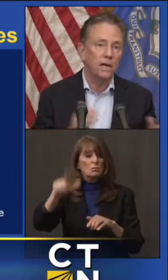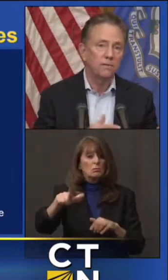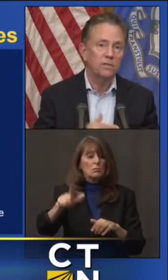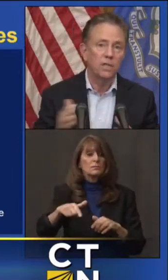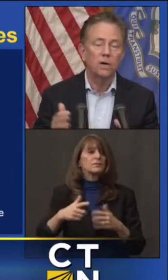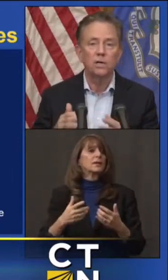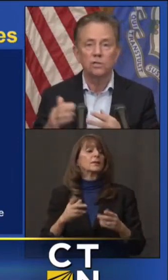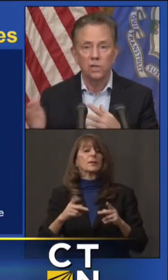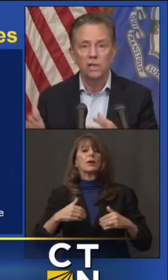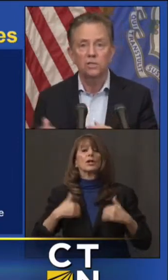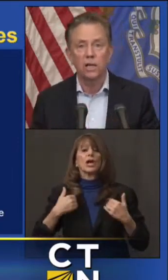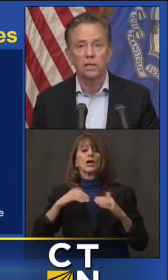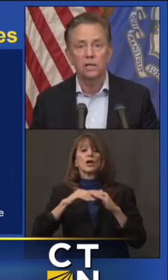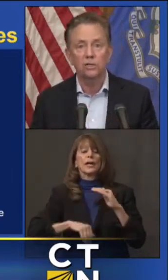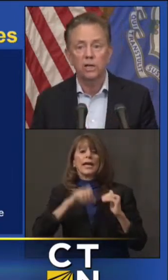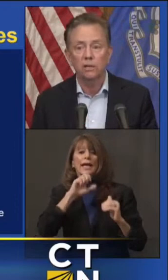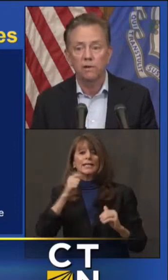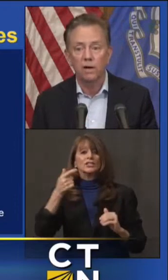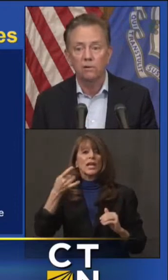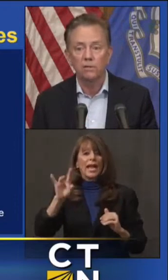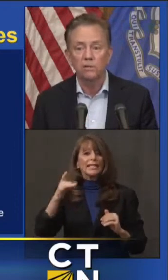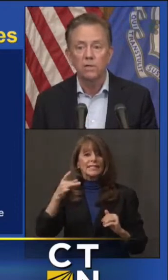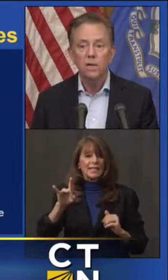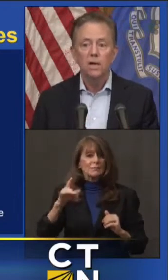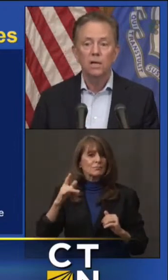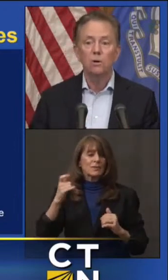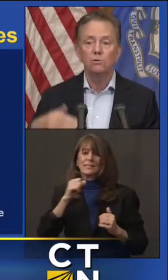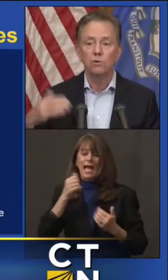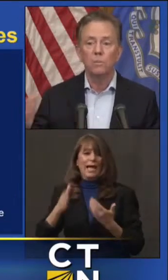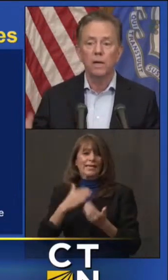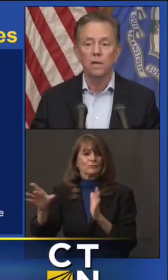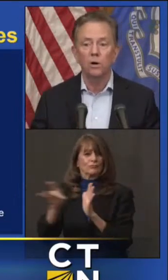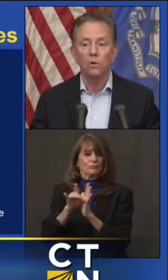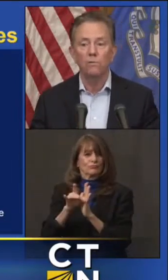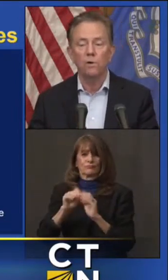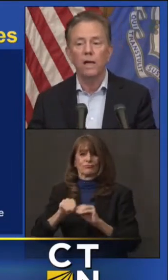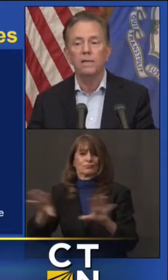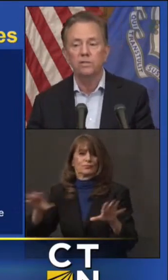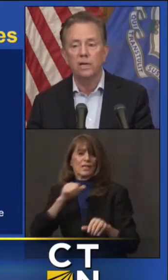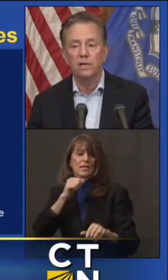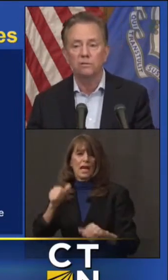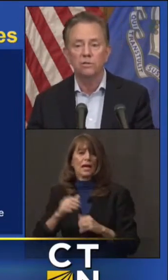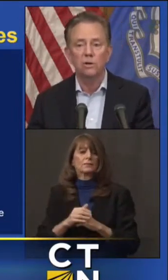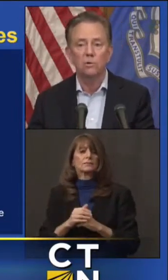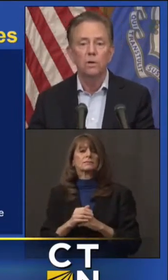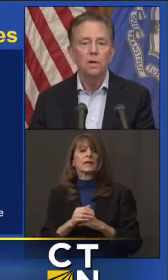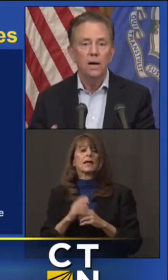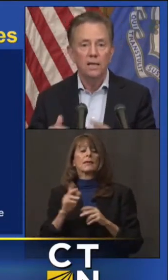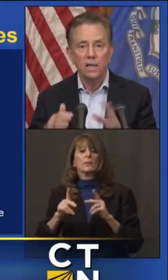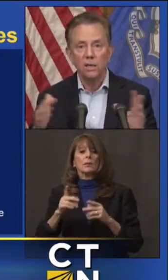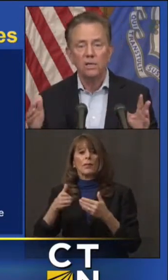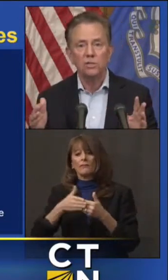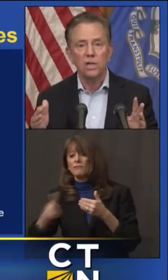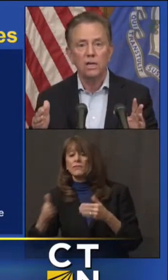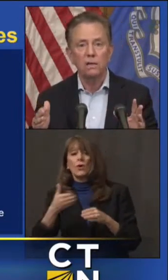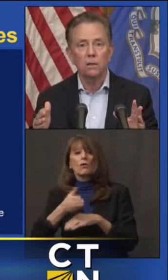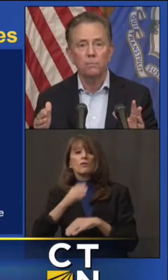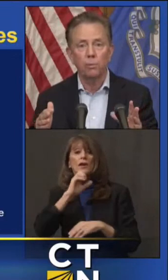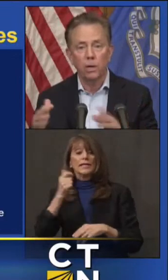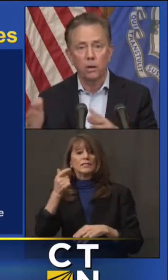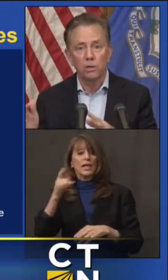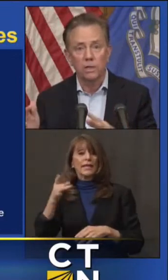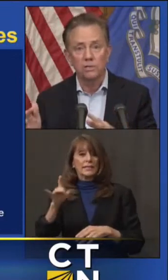18, obviously the youngest, least likely to shed the virus, and those remaining over 18. So I think you can see